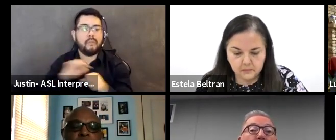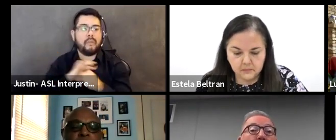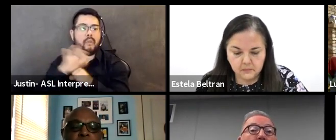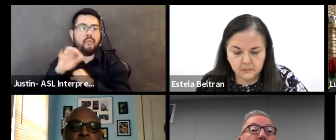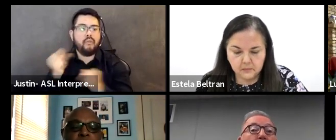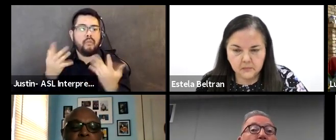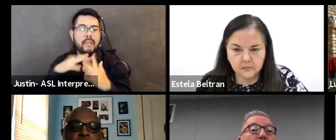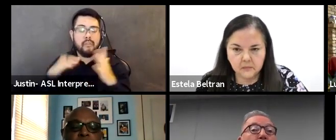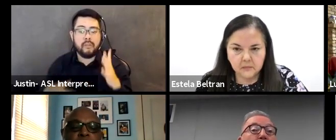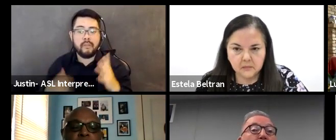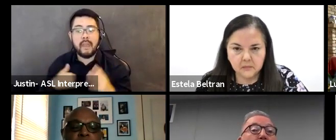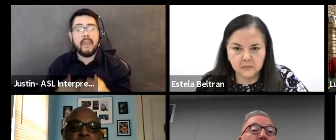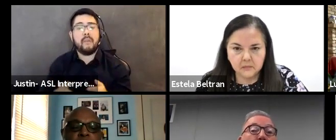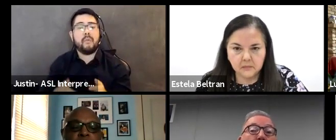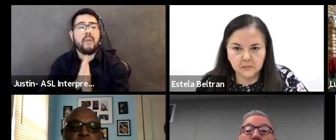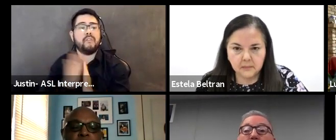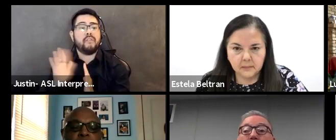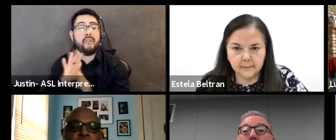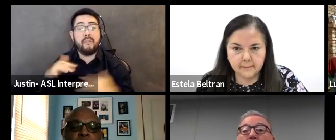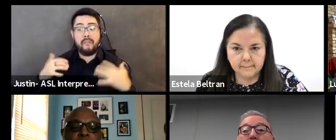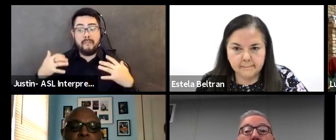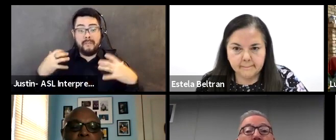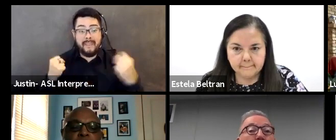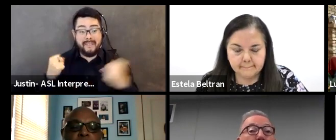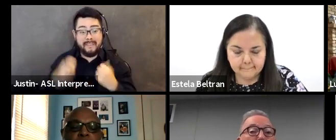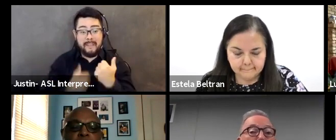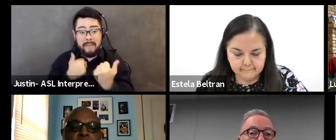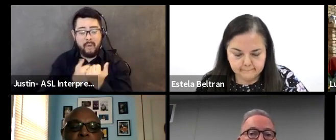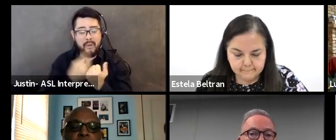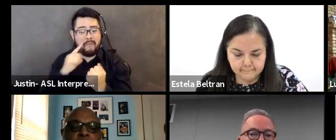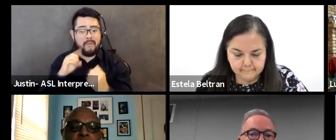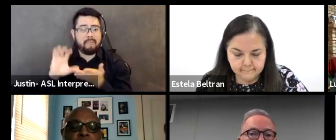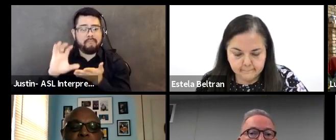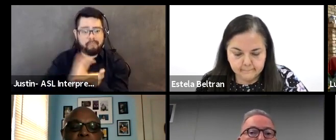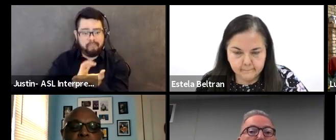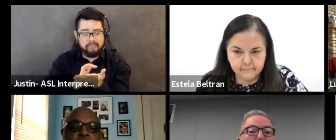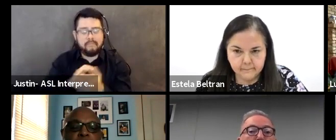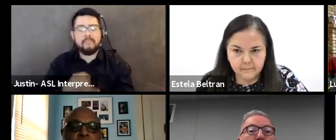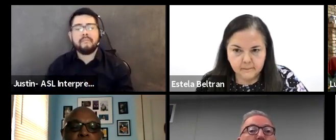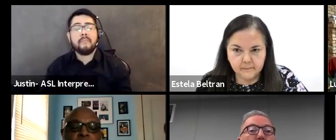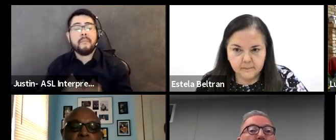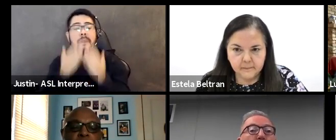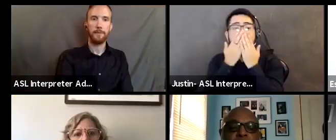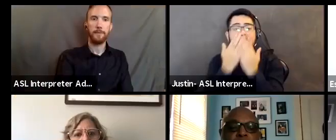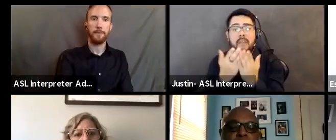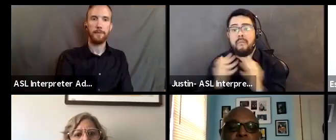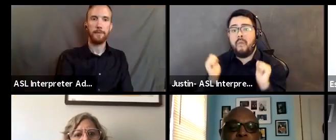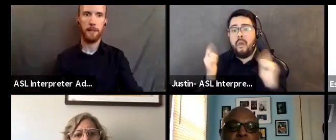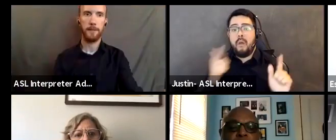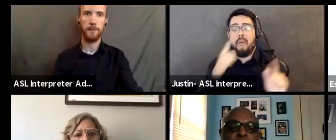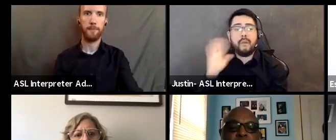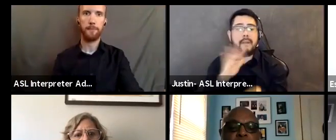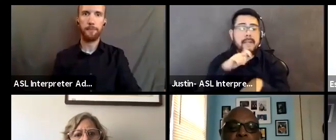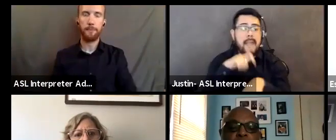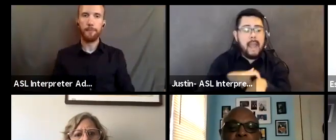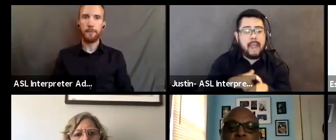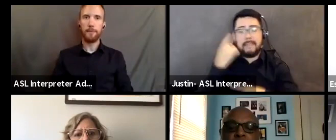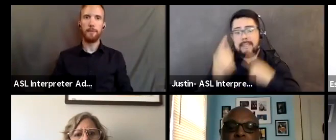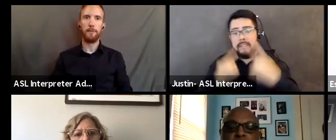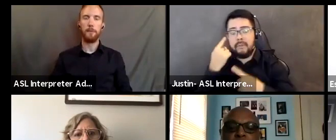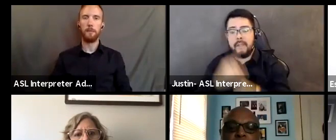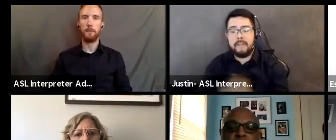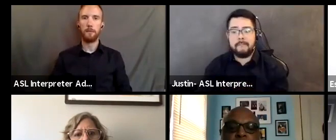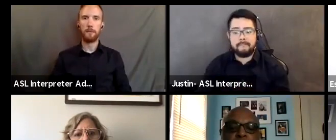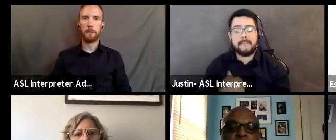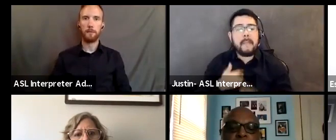request your yes vote in approving the expansion and budget as a whole thank you all for your time and consideration